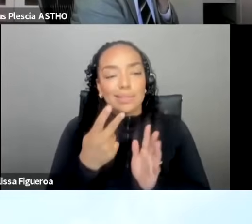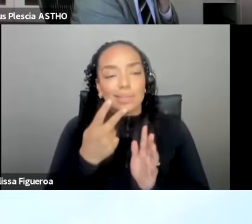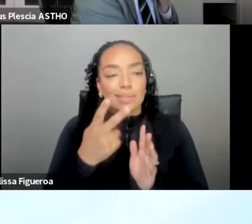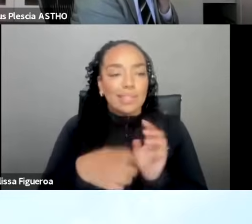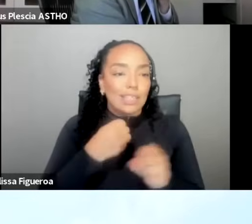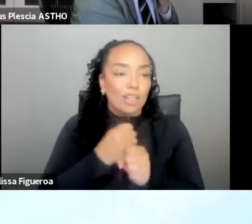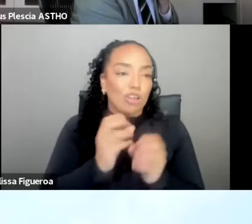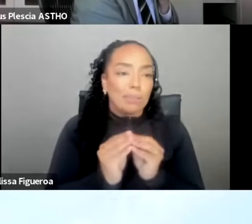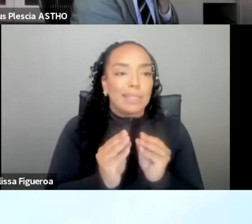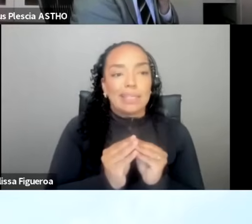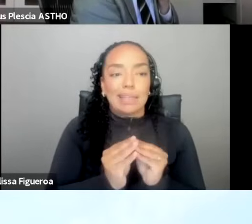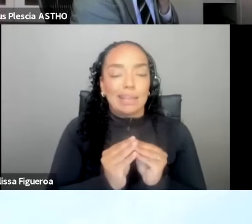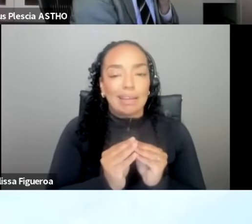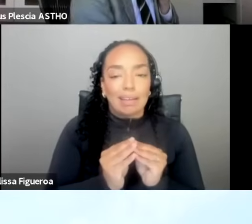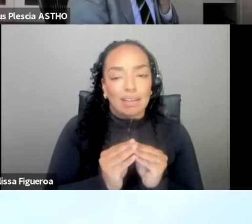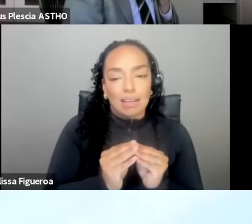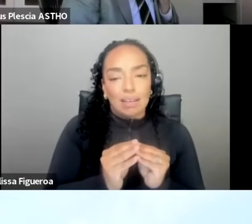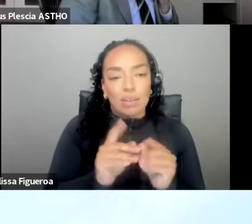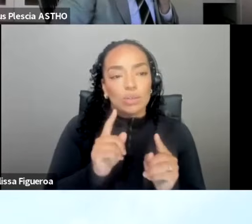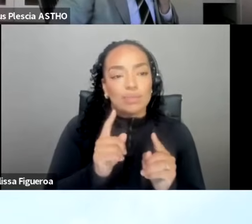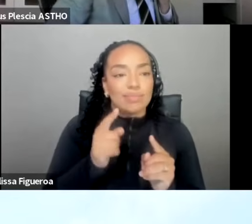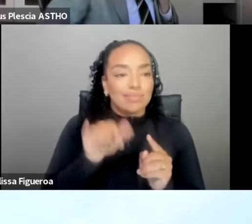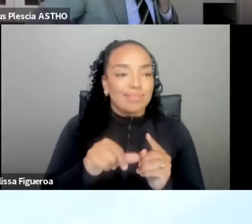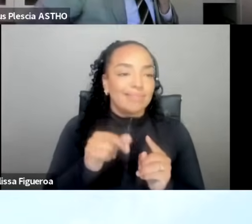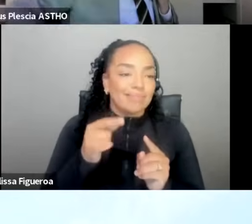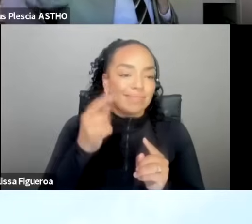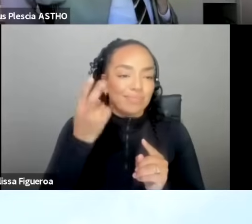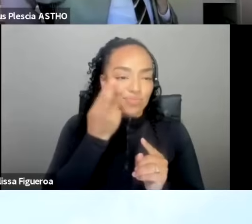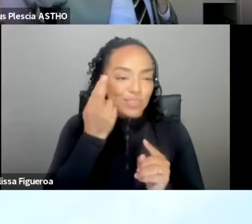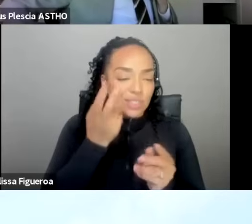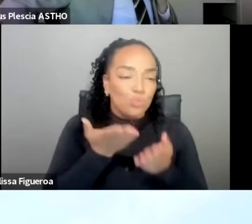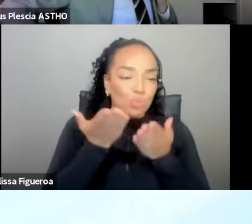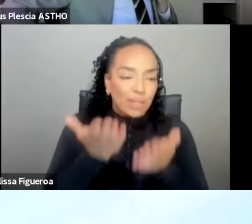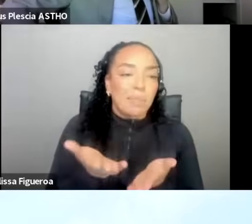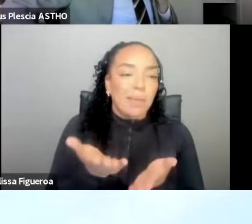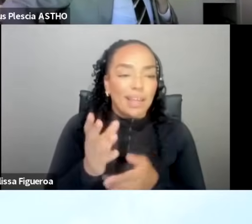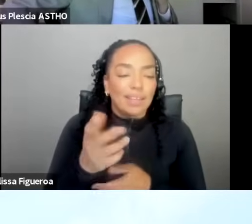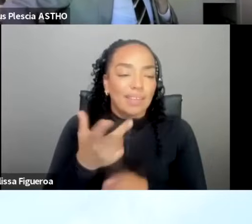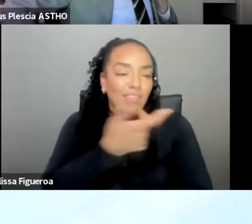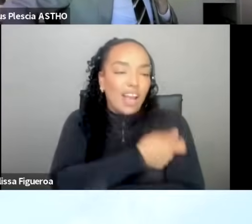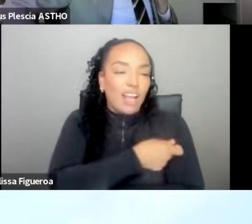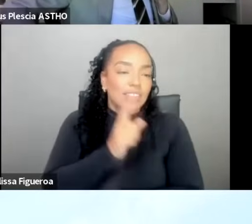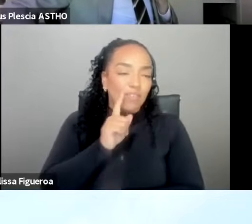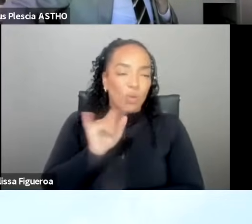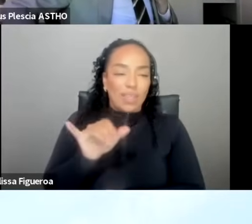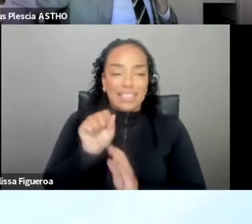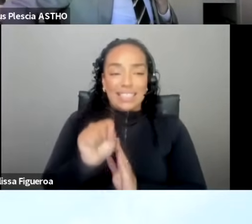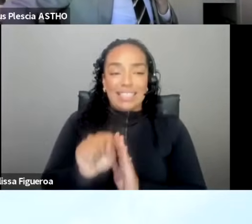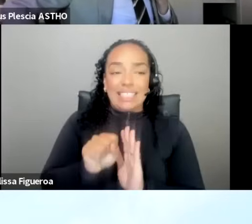WHO convenes to recommend vaccine viruses for the seasonal virus